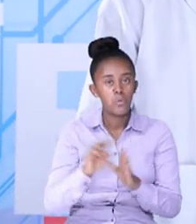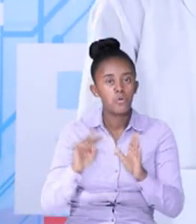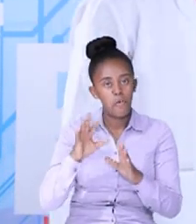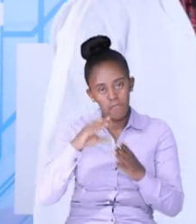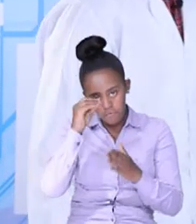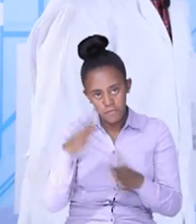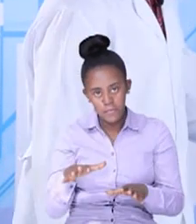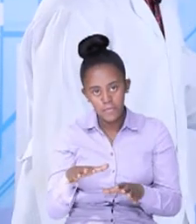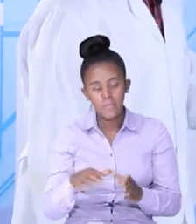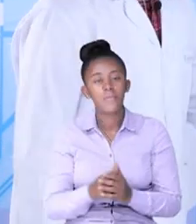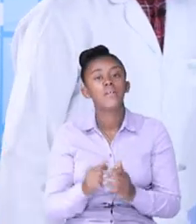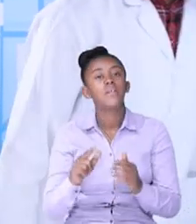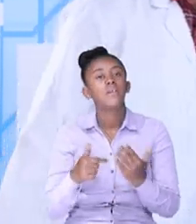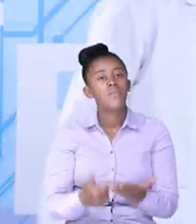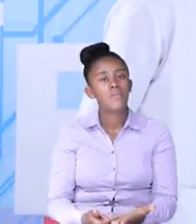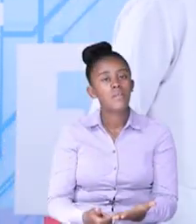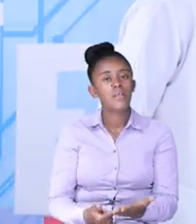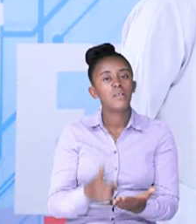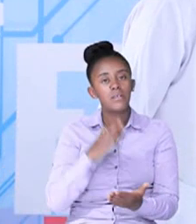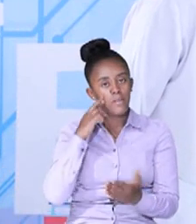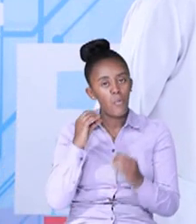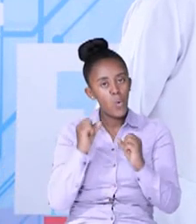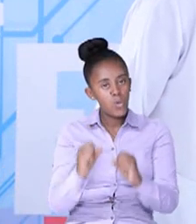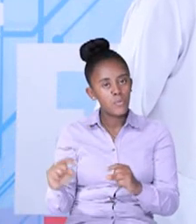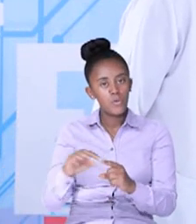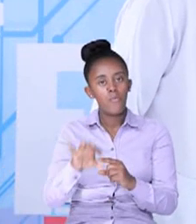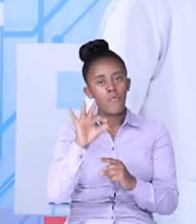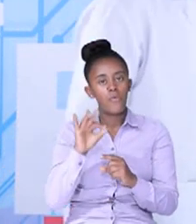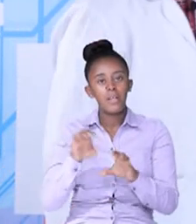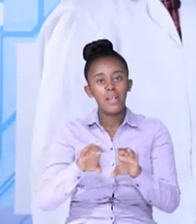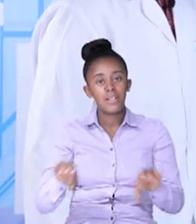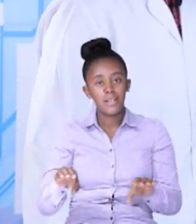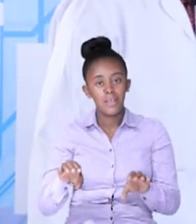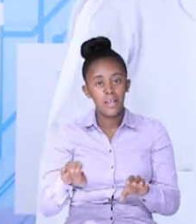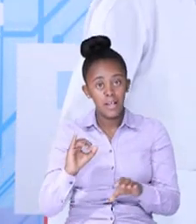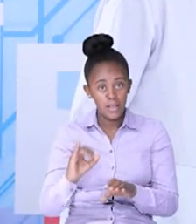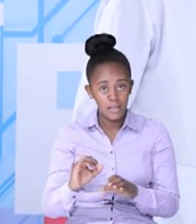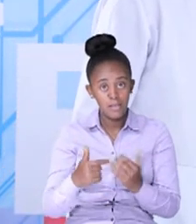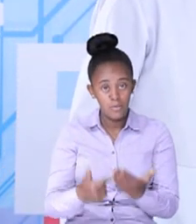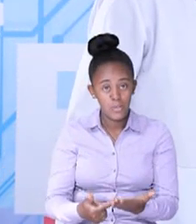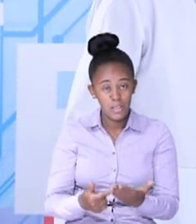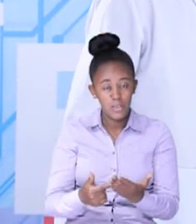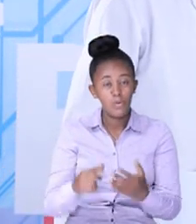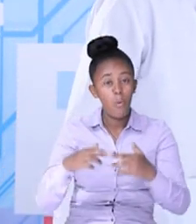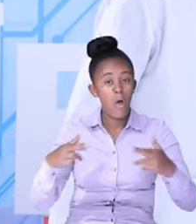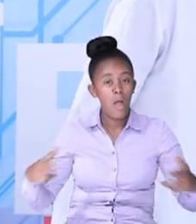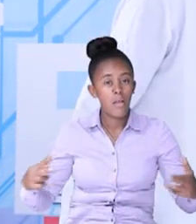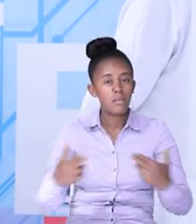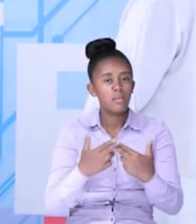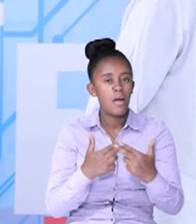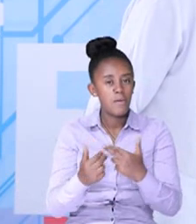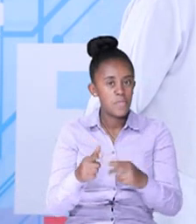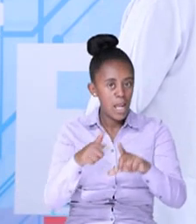5. Therefore, in this case, it's possible to find that electric current which flows through this wire times